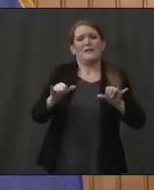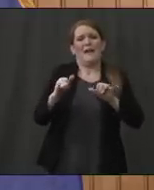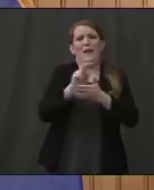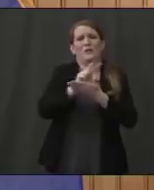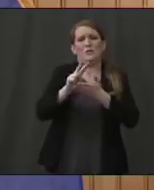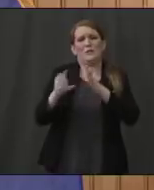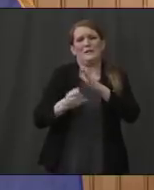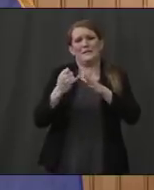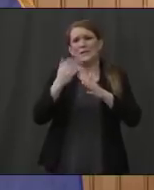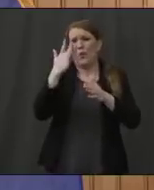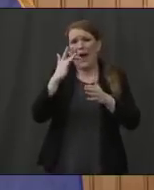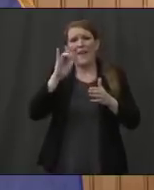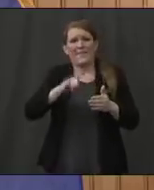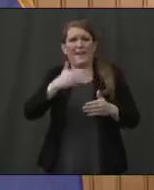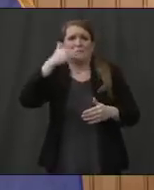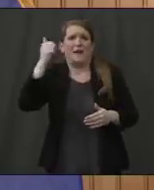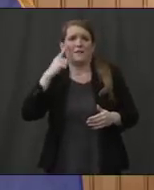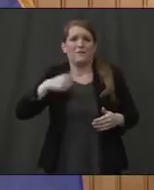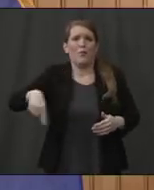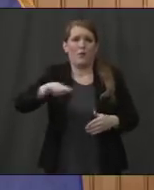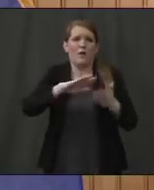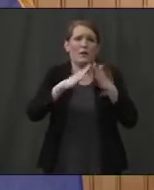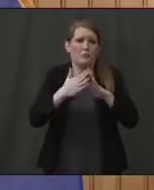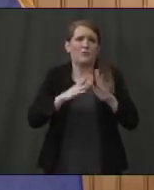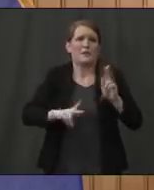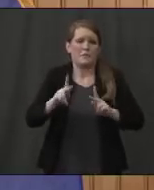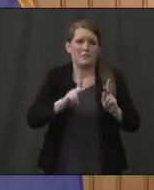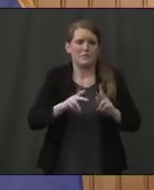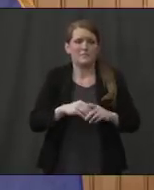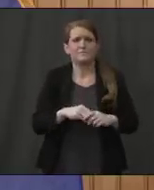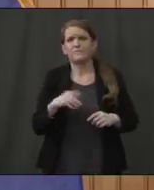right thing to do. Just a second question here. We've been asking you for a week about